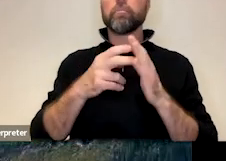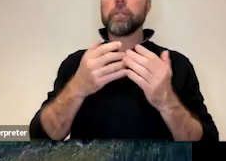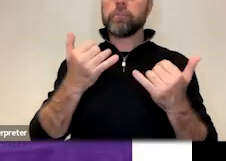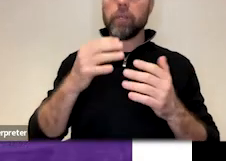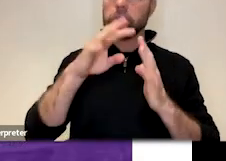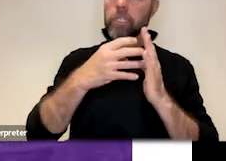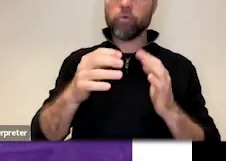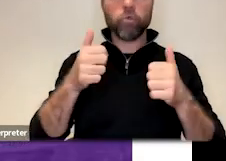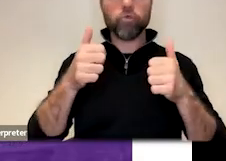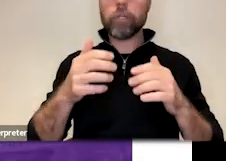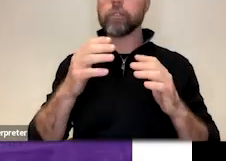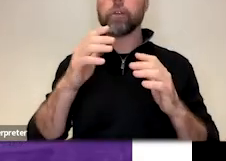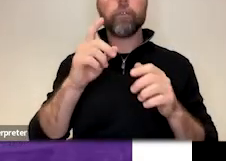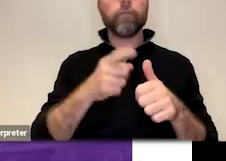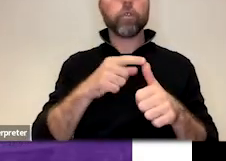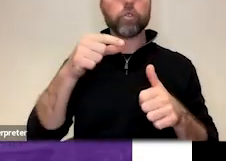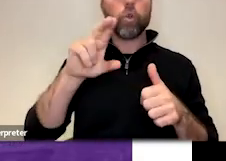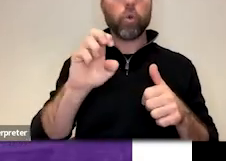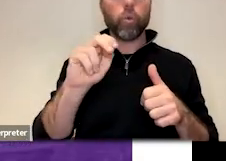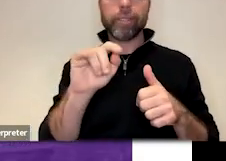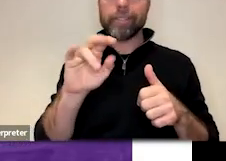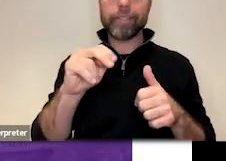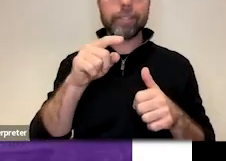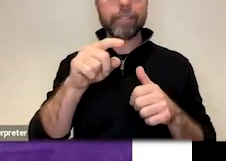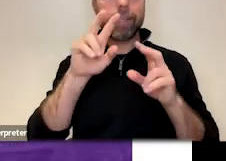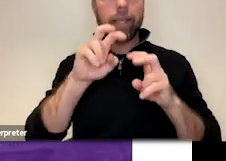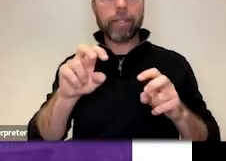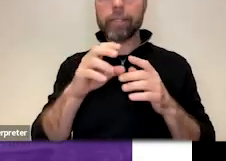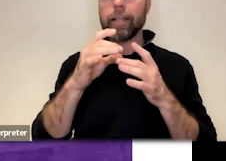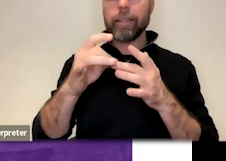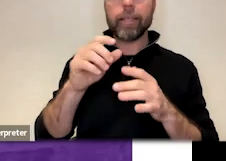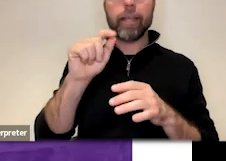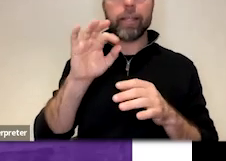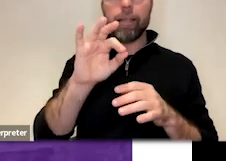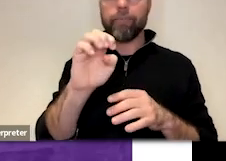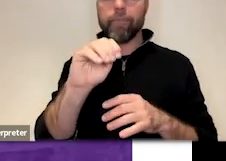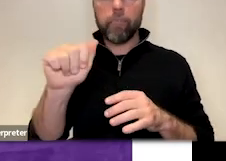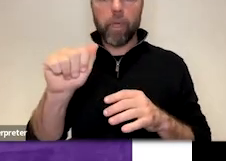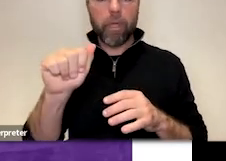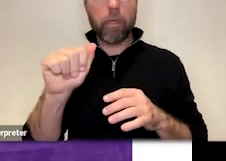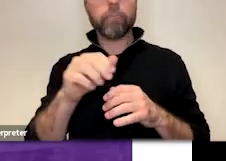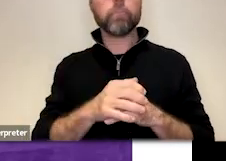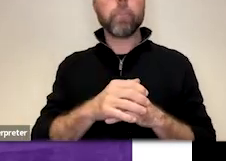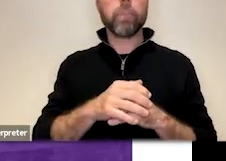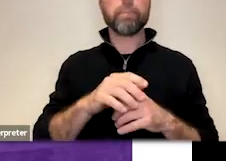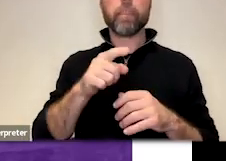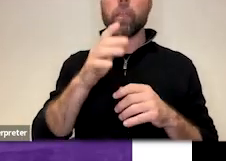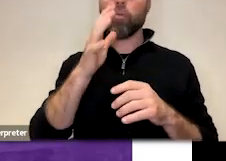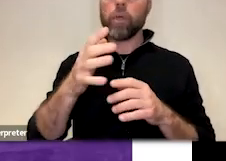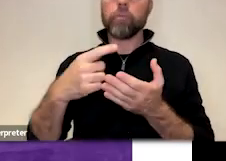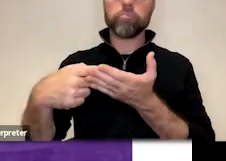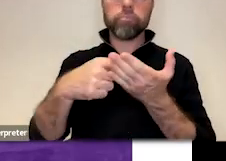today. First, Quentin Cummings, who is the Climate Analytics and Services Lead at the Federal Emergency Management Agency, FEMA, will talk about